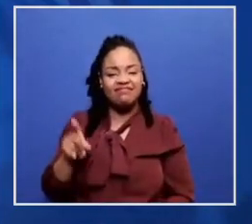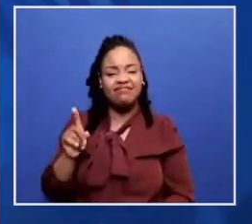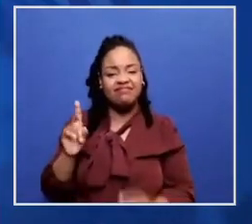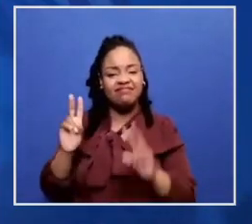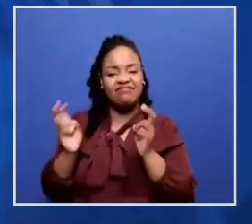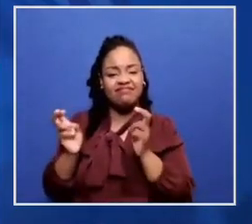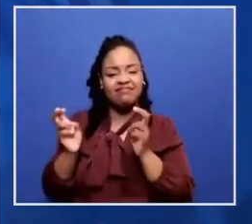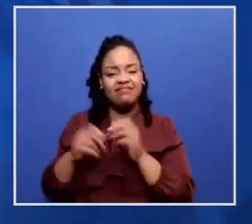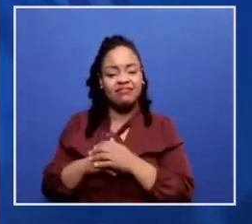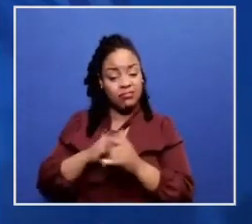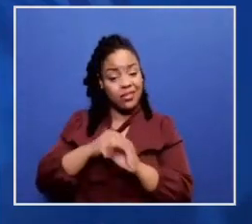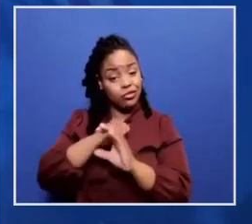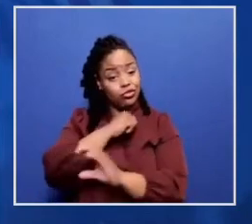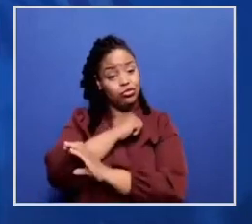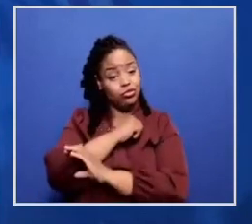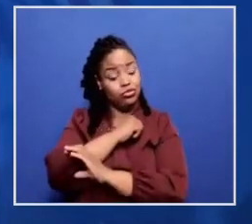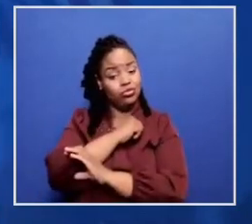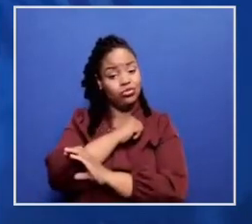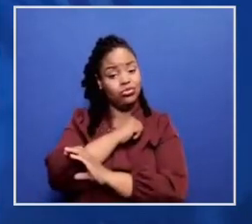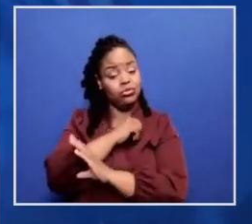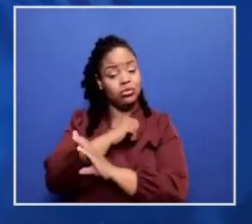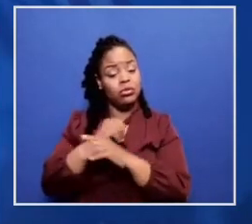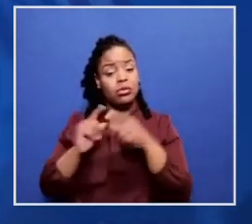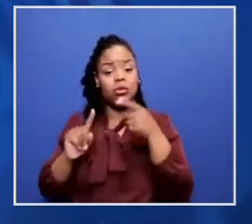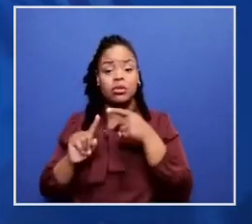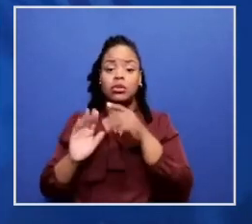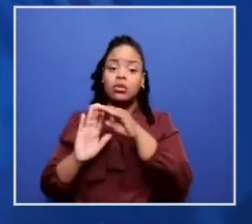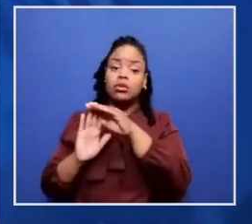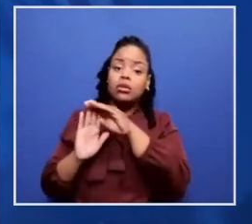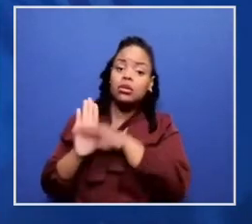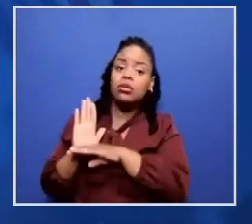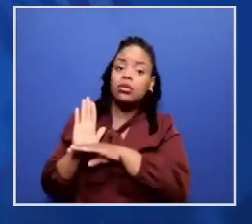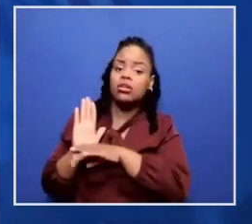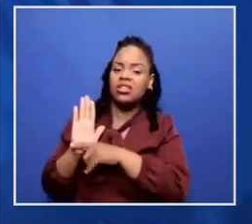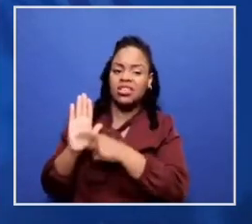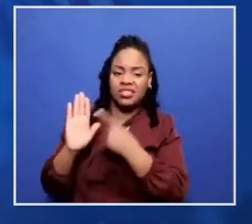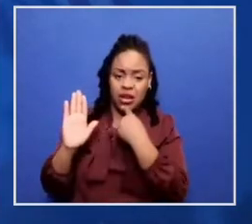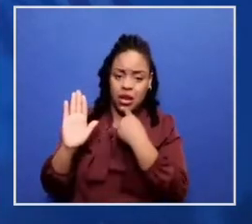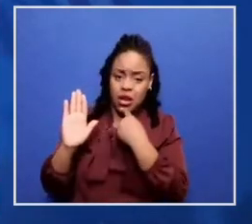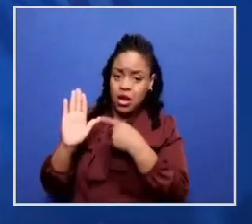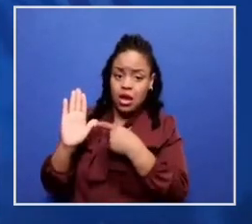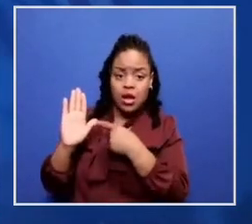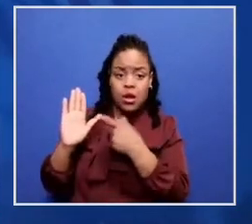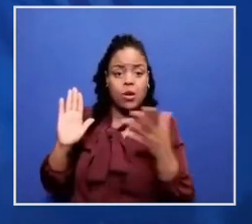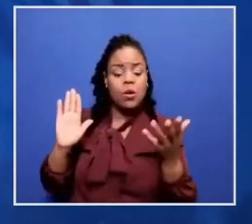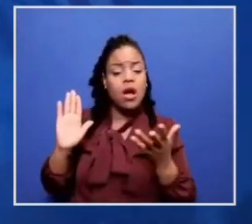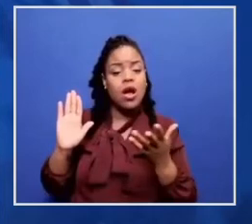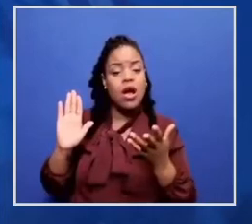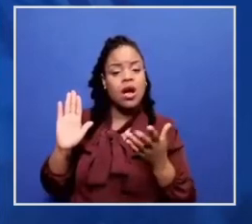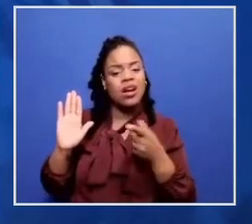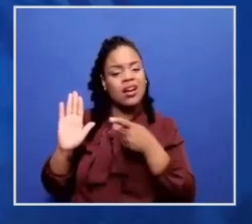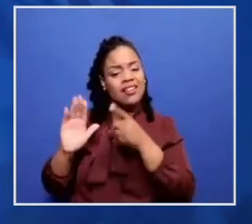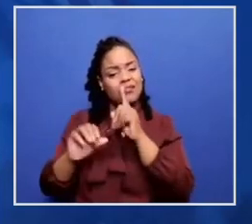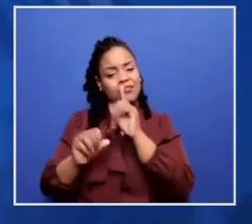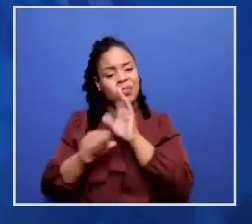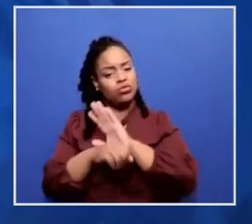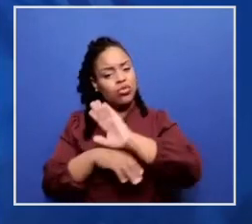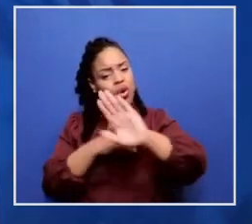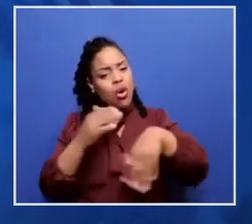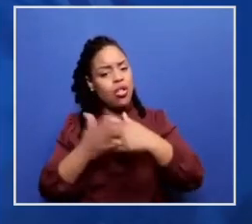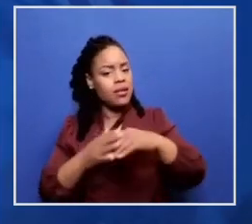Now the Constitution reads and gives a promise that all men be